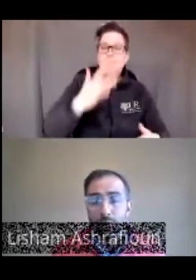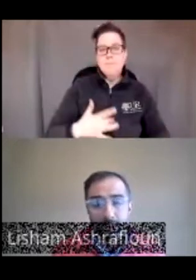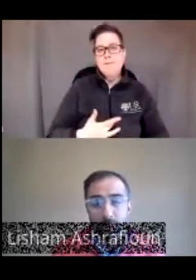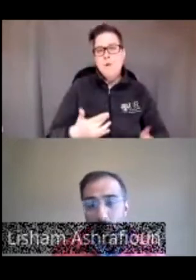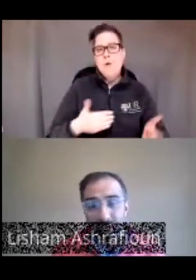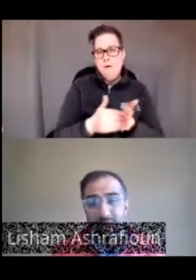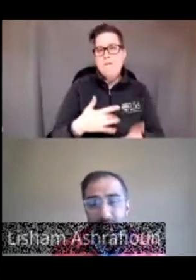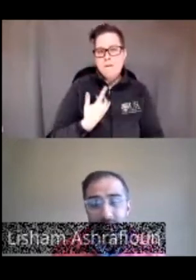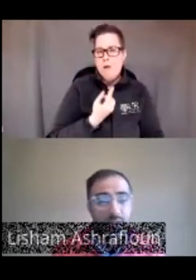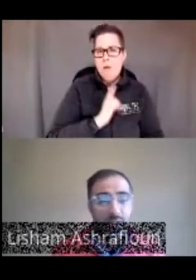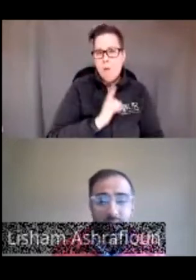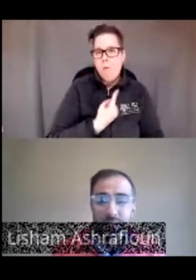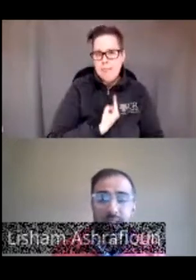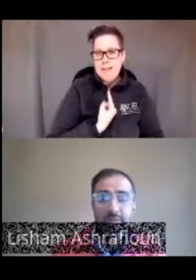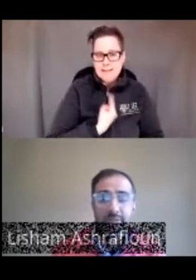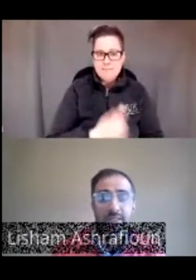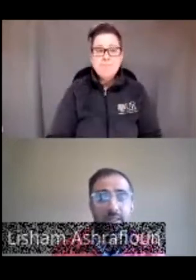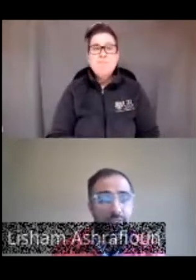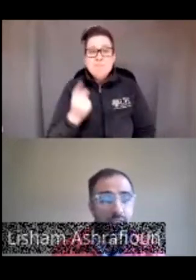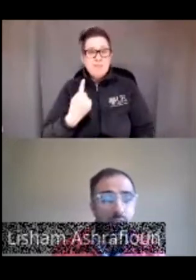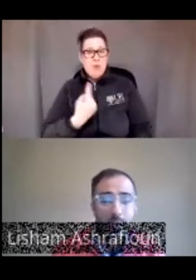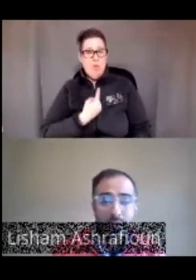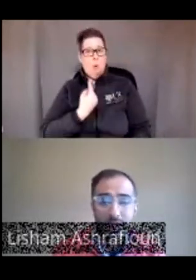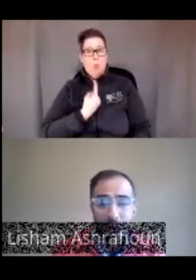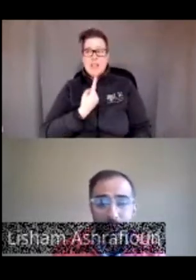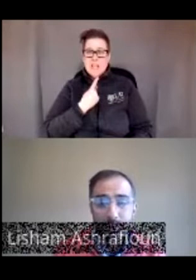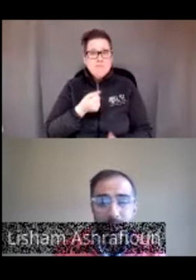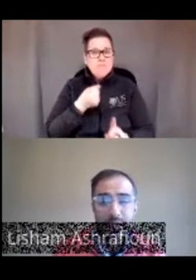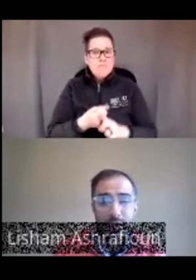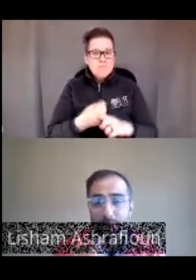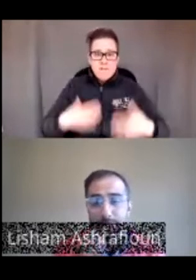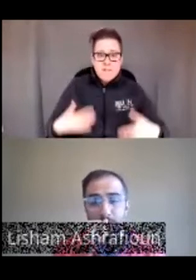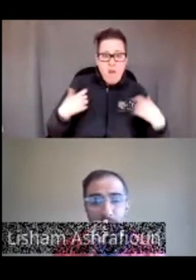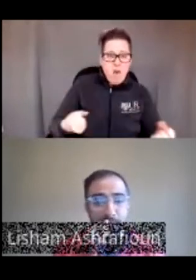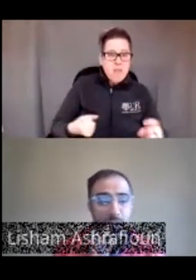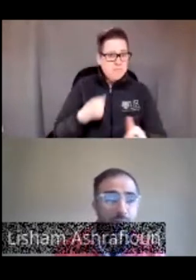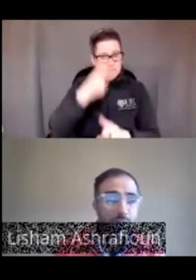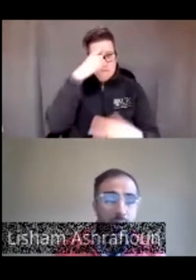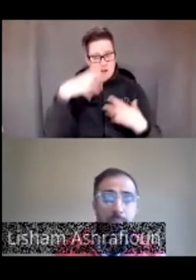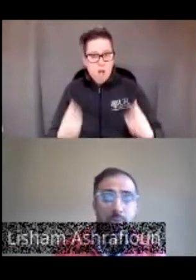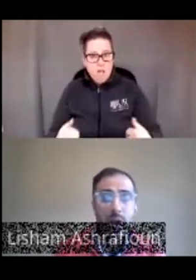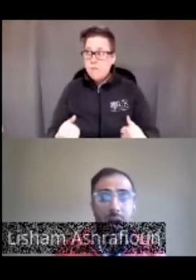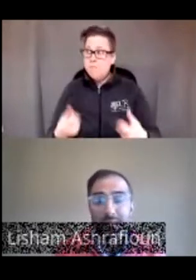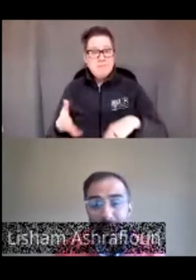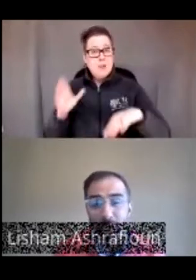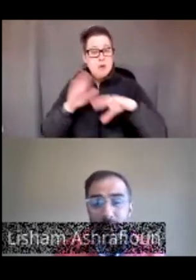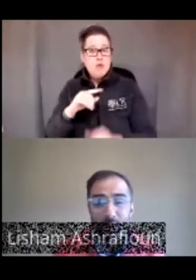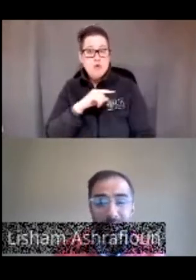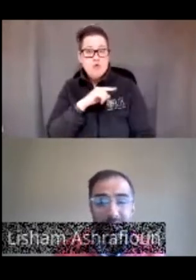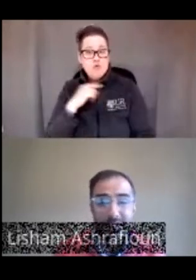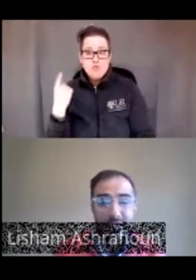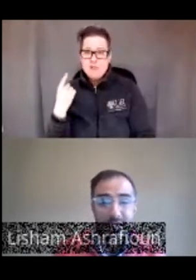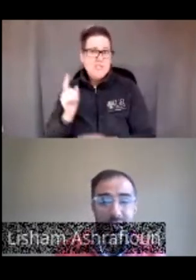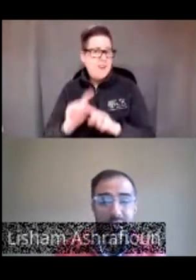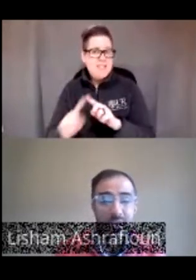And loneliness, of course, can have deleterious effects on physical and mental health. It can increase a risk of constellation of